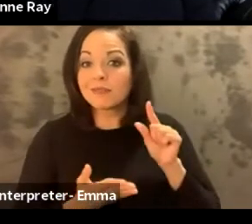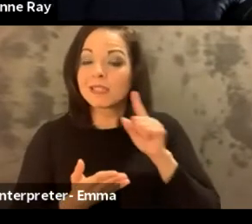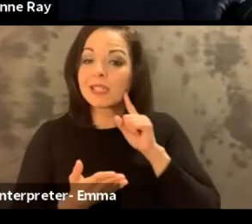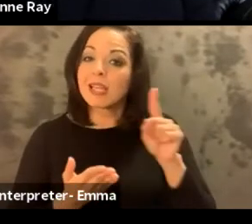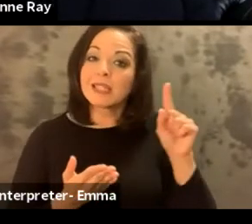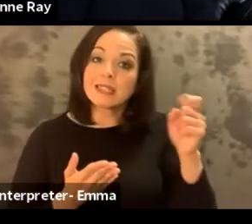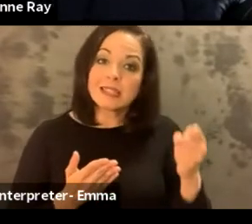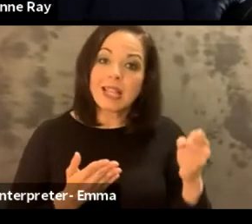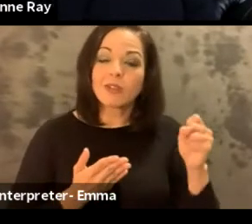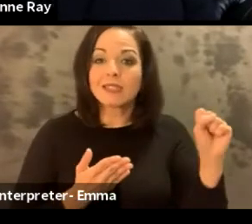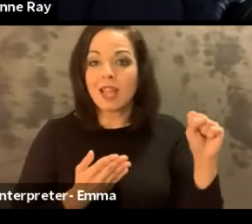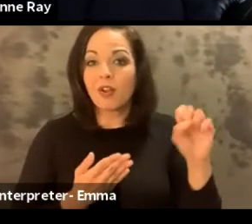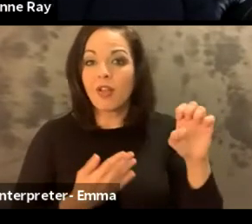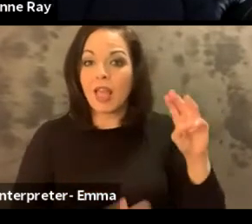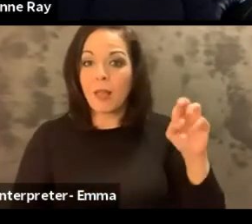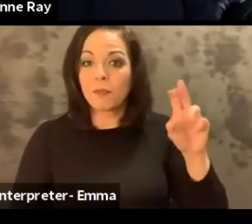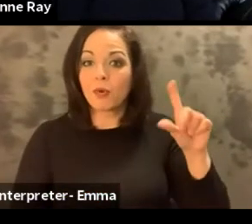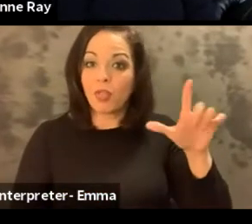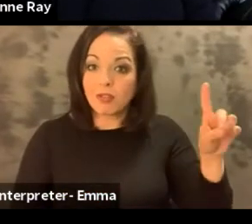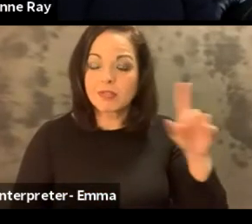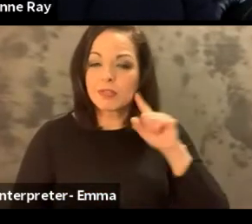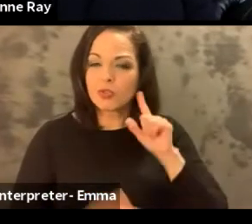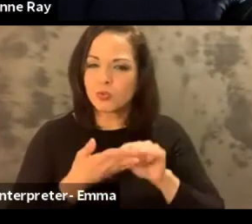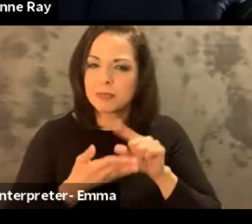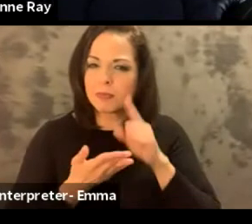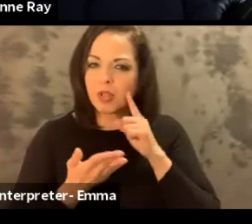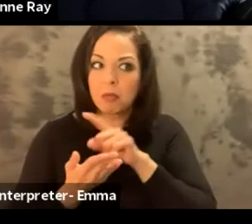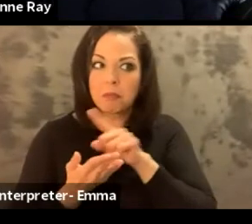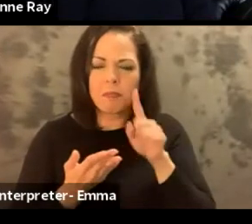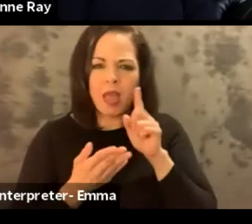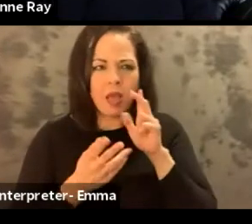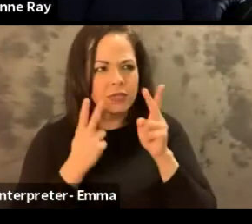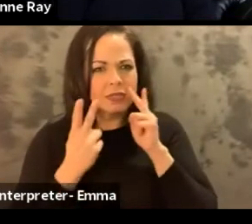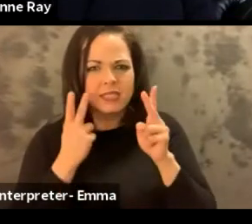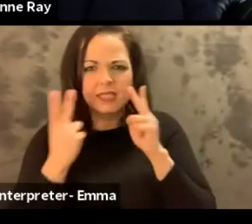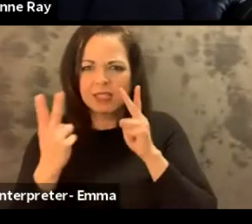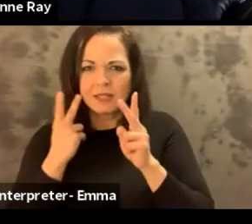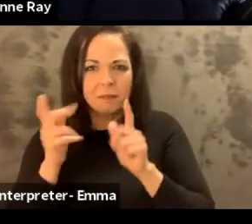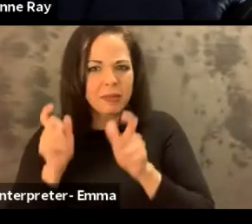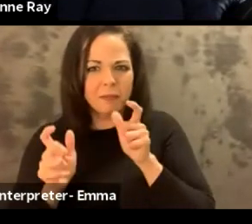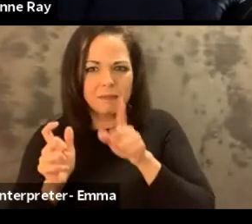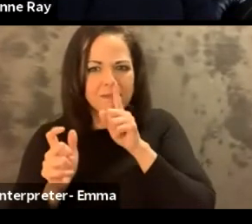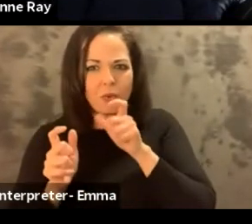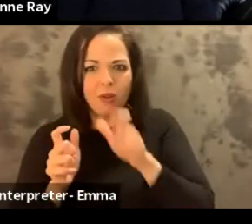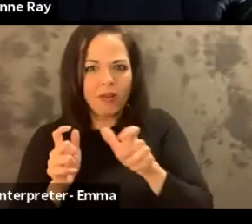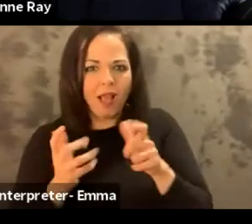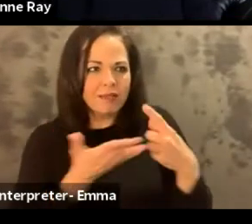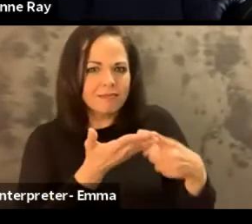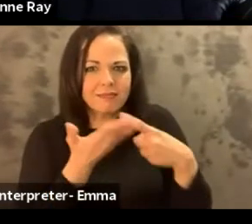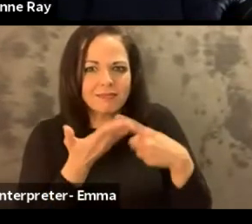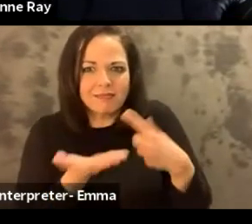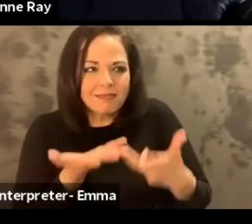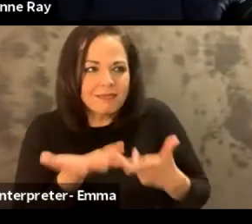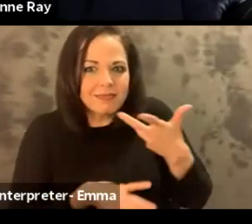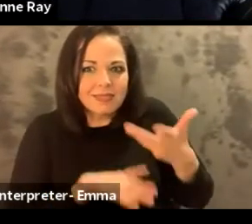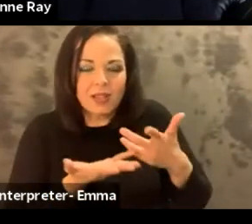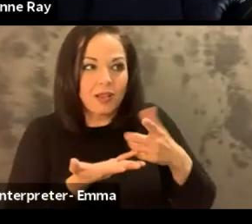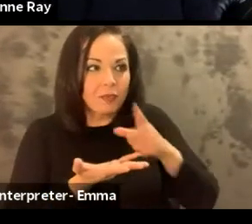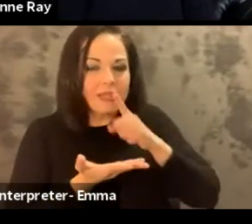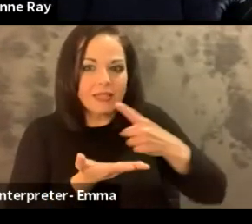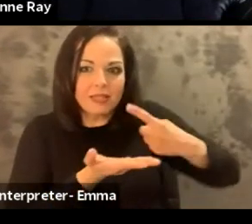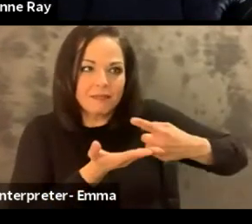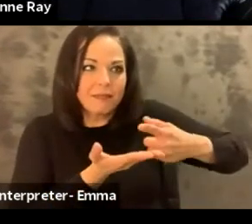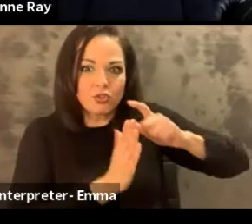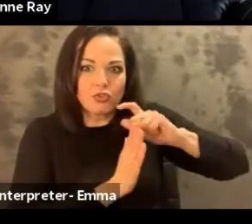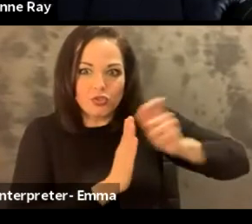cetera. And what I was finding is that folks were not covering the events that I wanted to have covered. And so I just